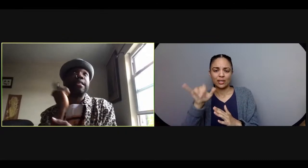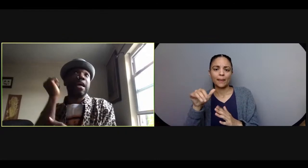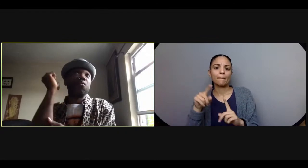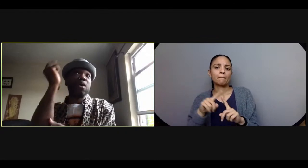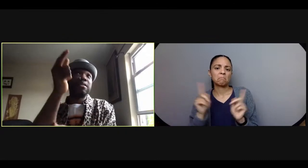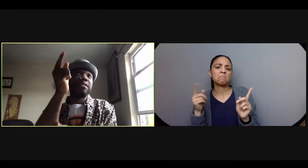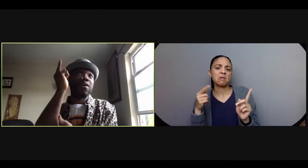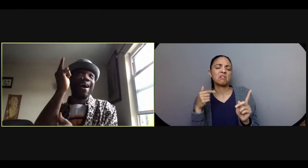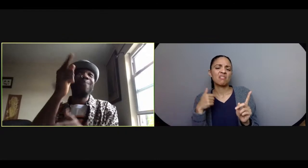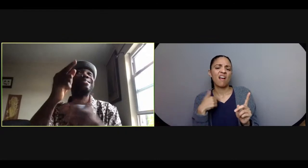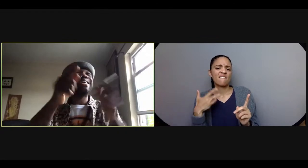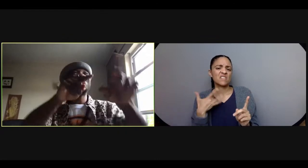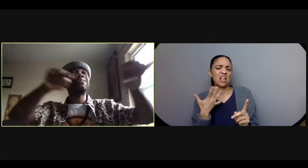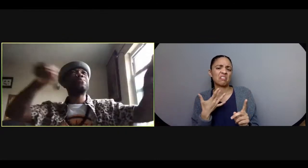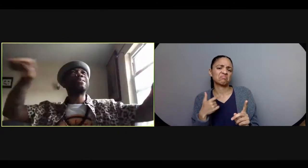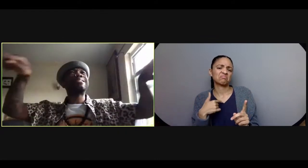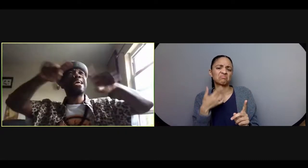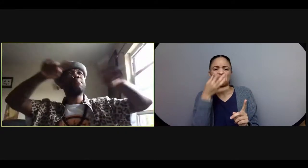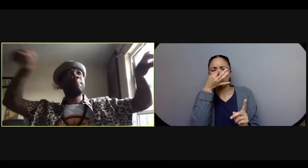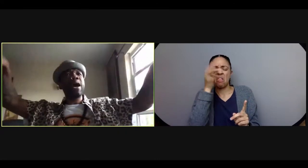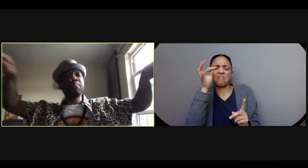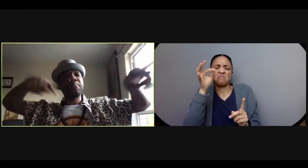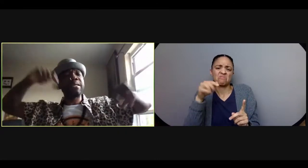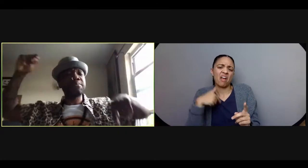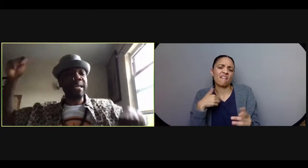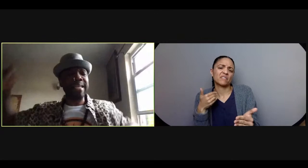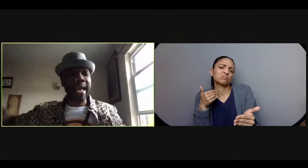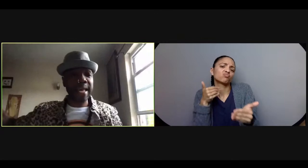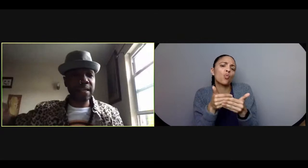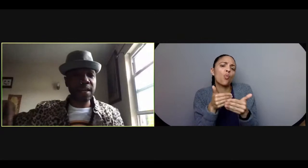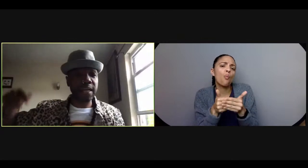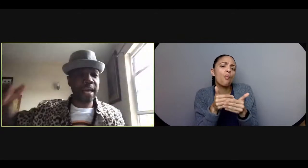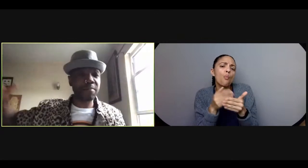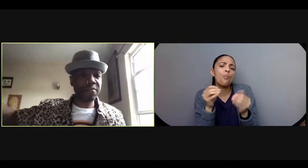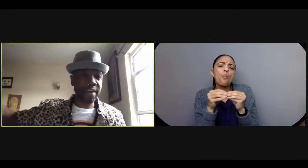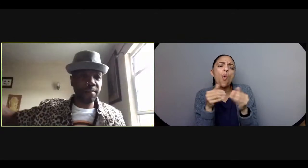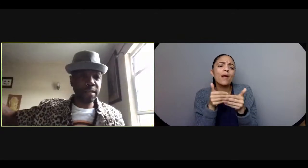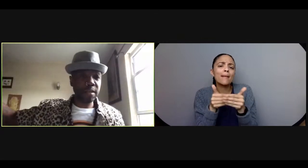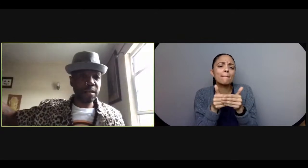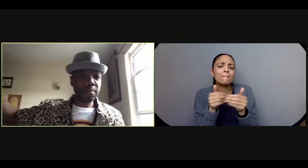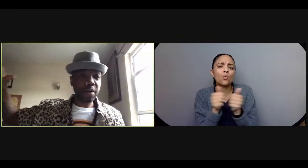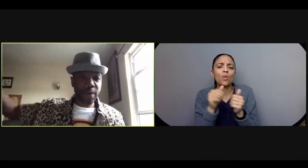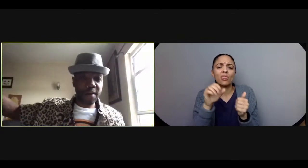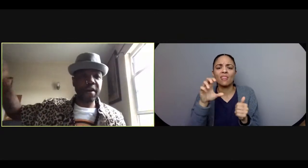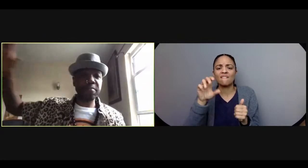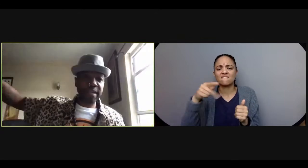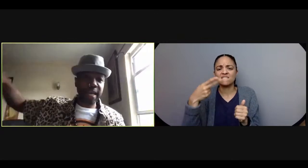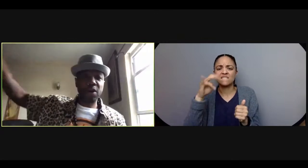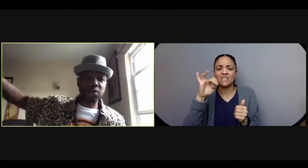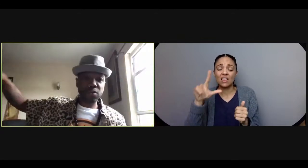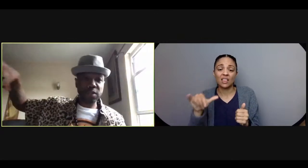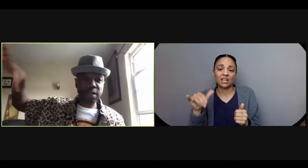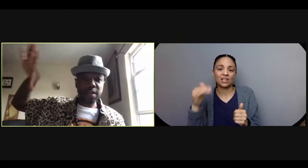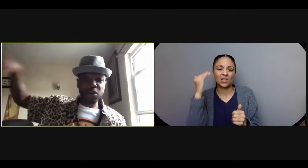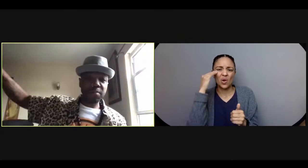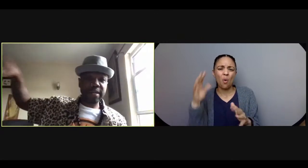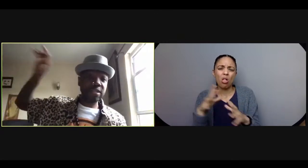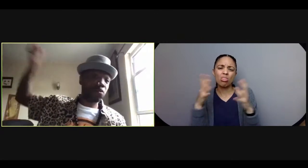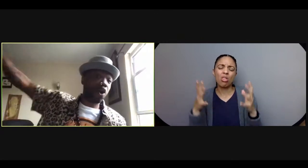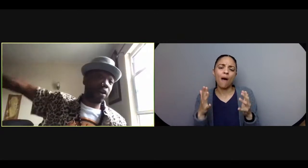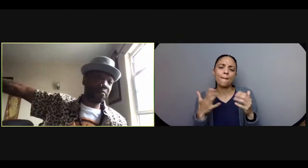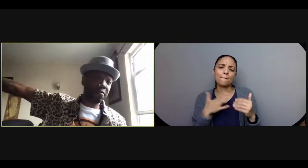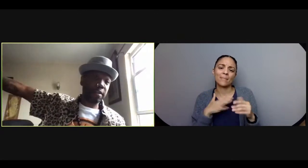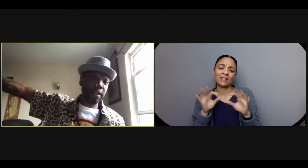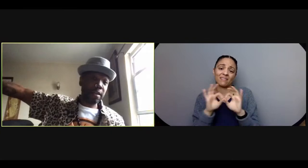I was to, I would say they were the same amount, but because my dad and a lot of my family, my grandfather, my dad, my uncles, most of my cousins were